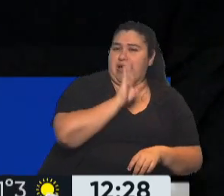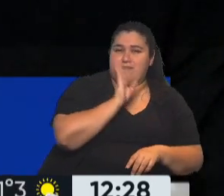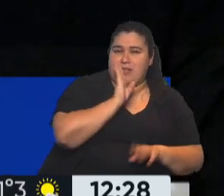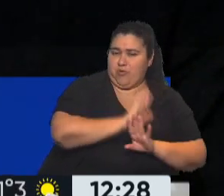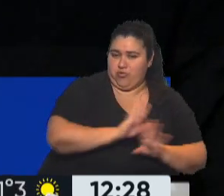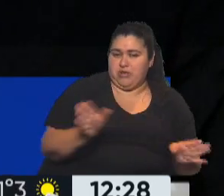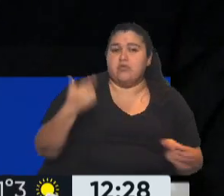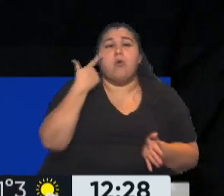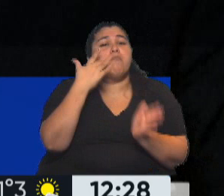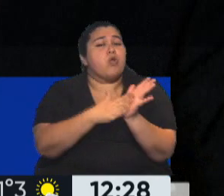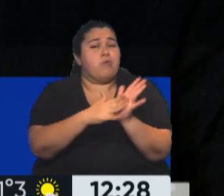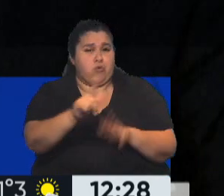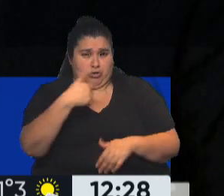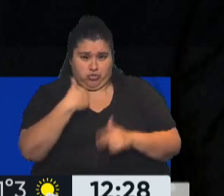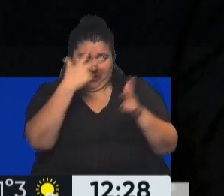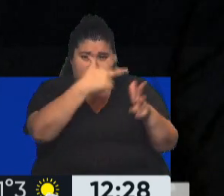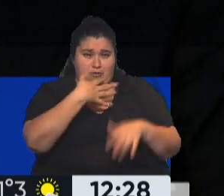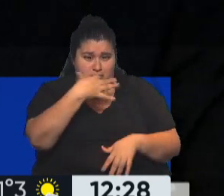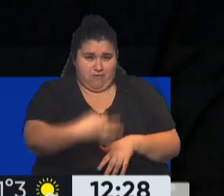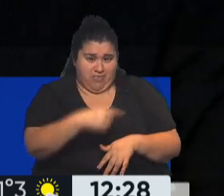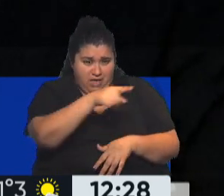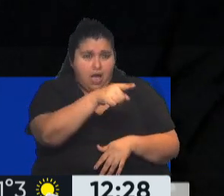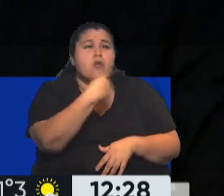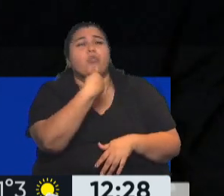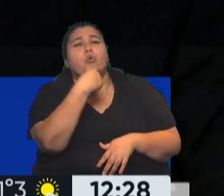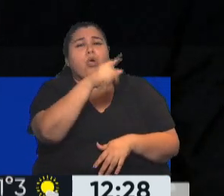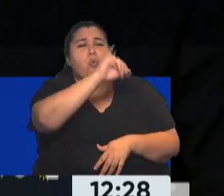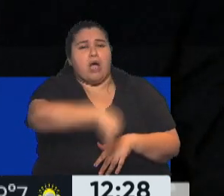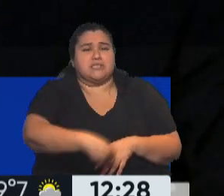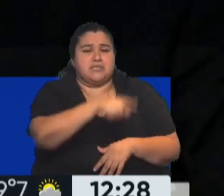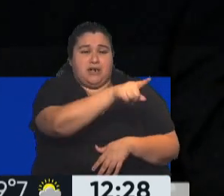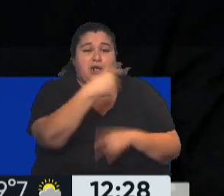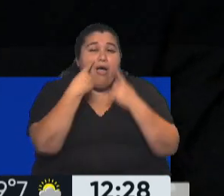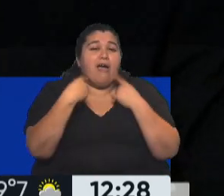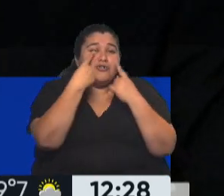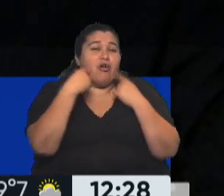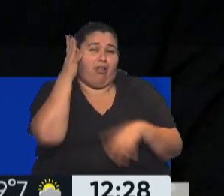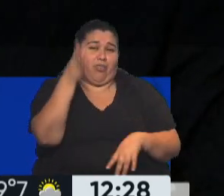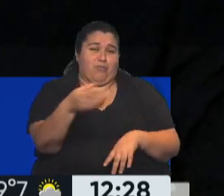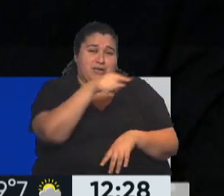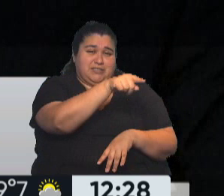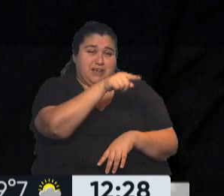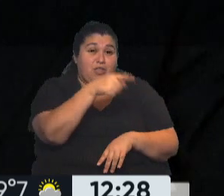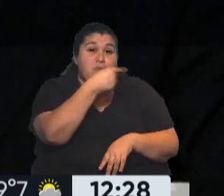all. And I tell you what, I doubt whether you'll accept it because you're such a whiner. The idea, if you lose